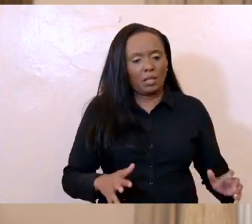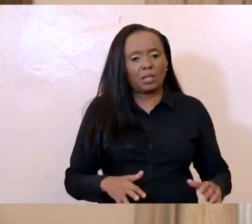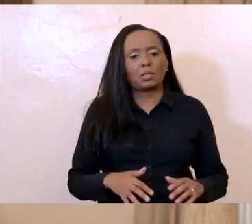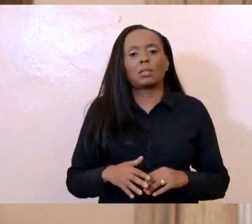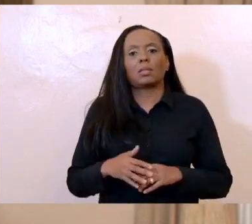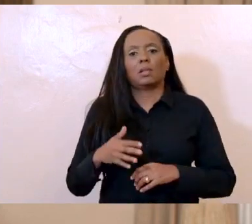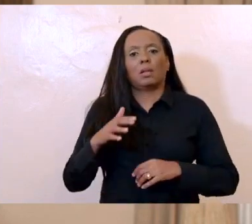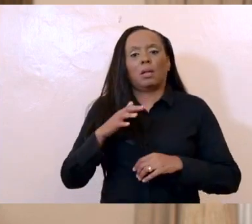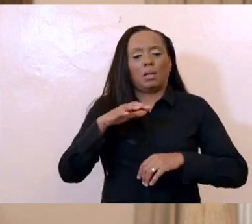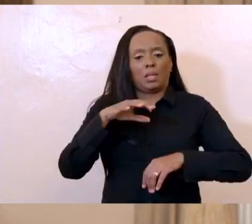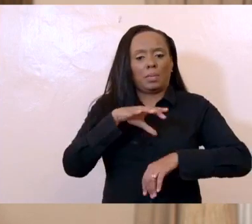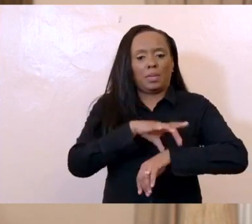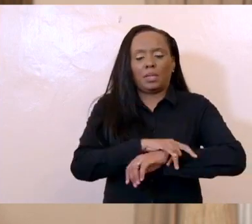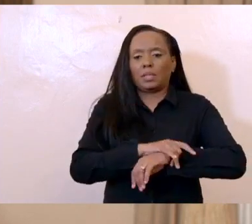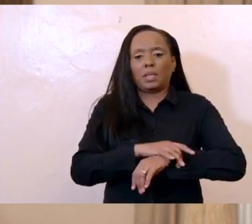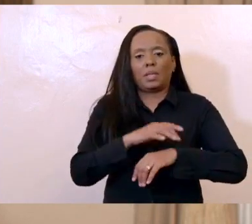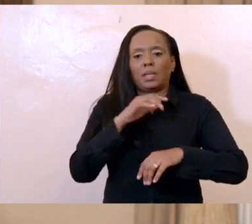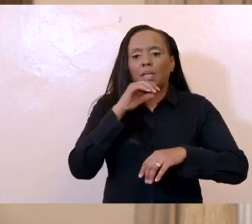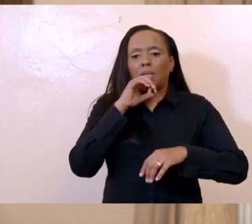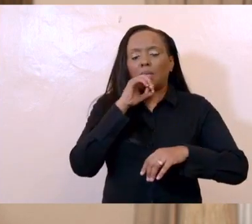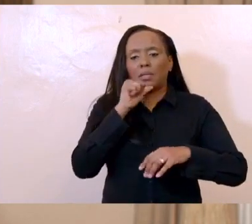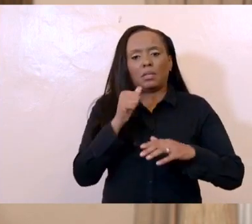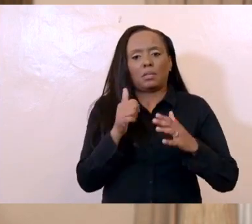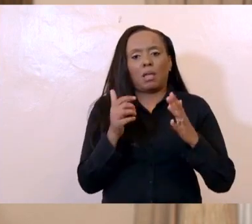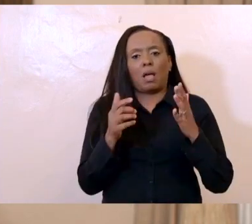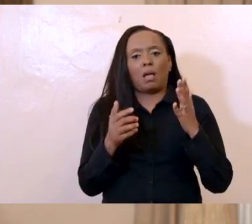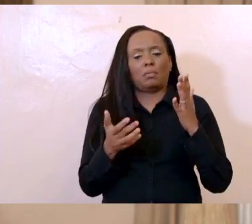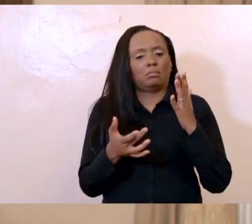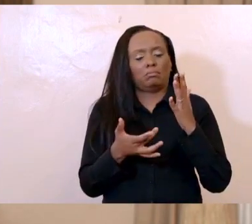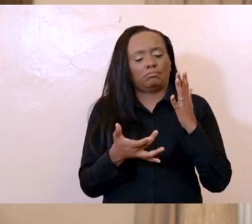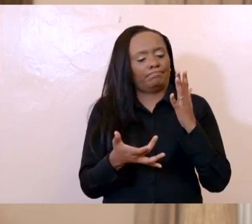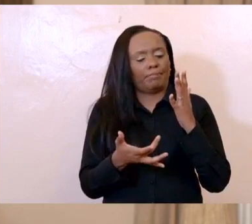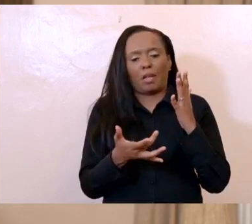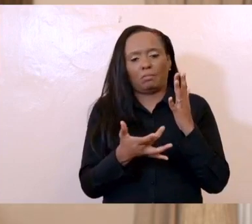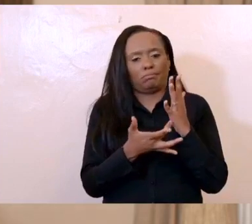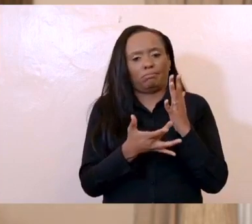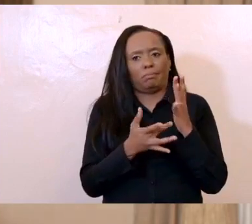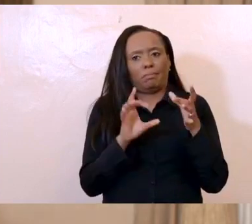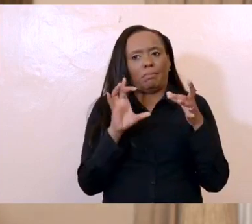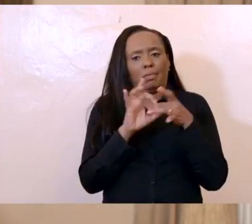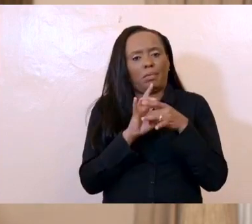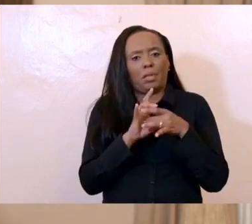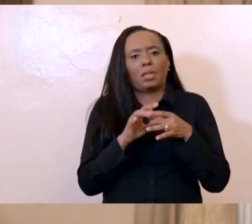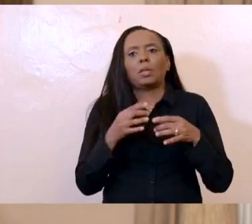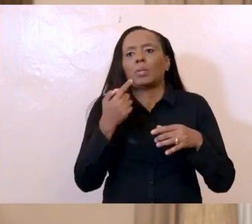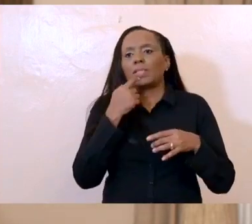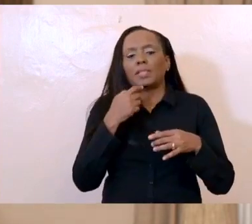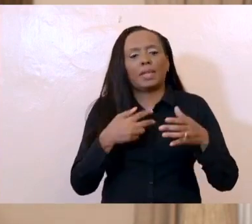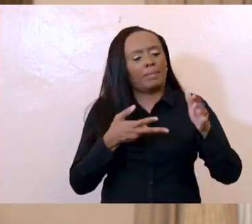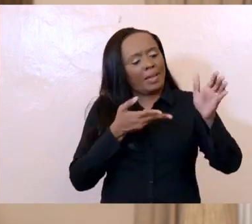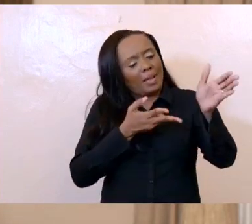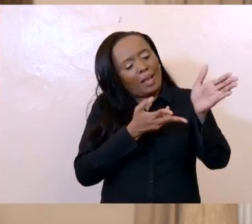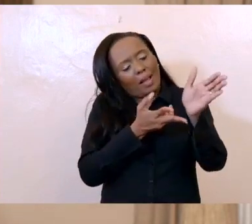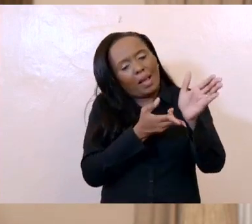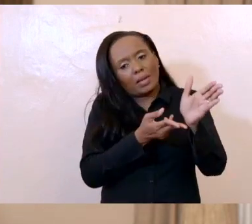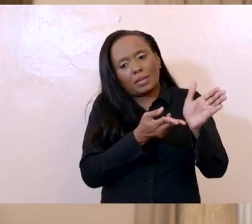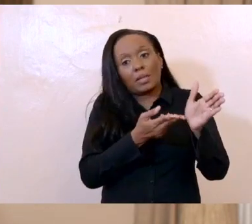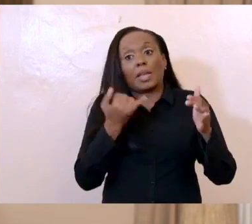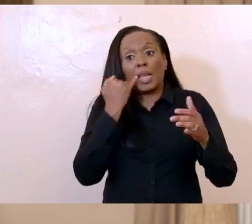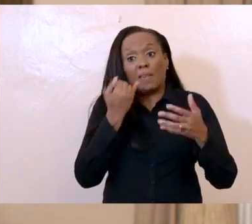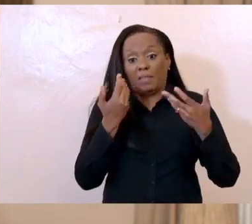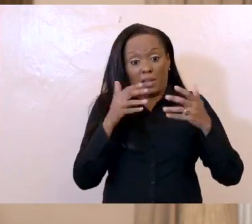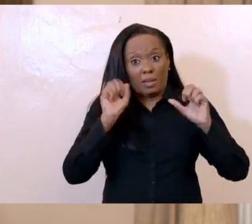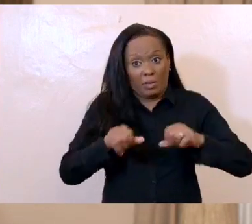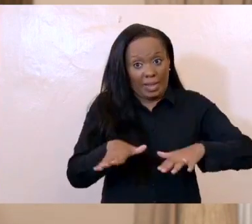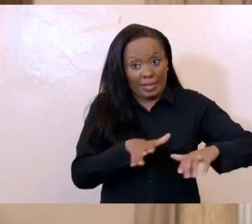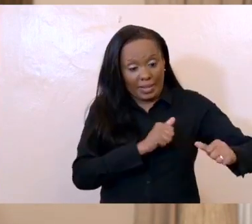we ask the person who was wearing the bracelet to simply cut it off and discard it. So I pretty much believe that that is what happened. We